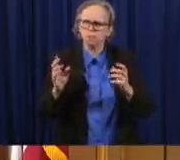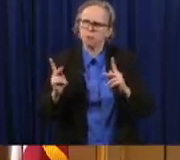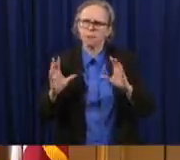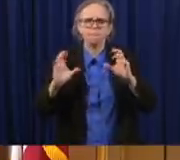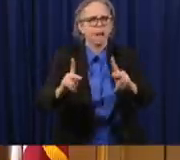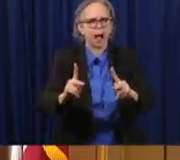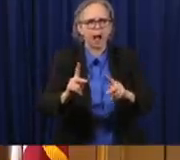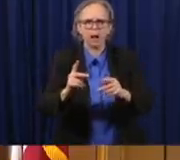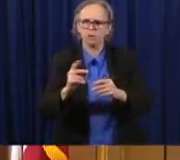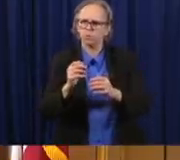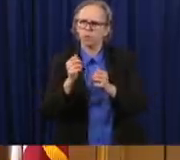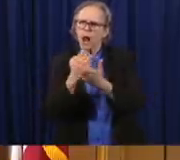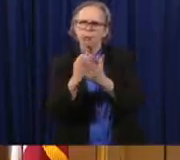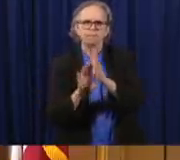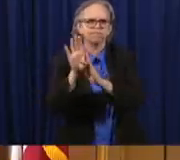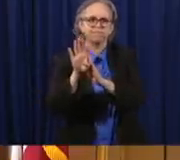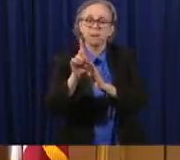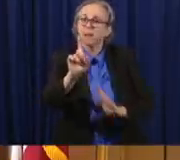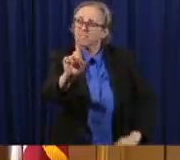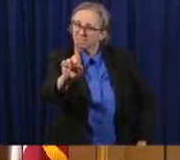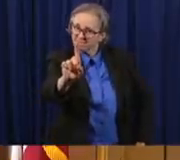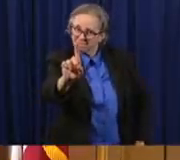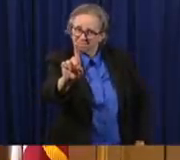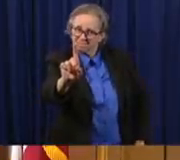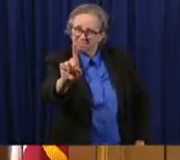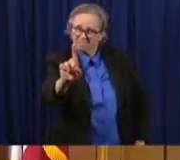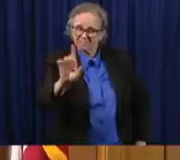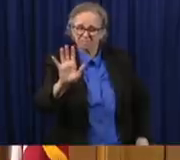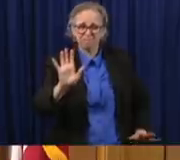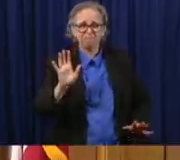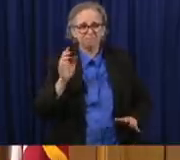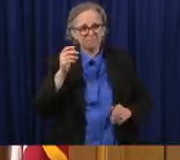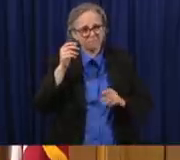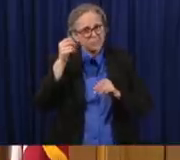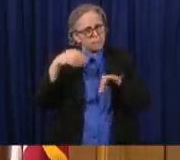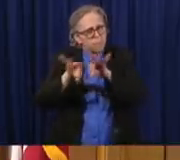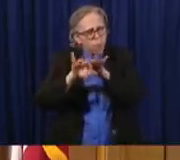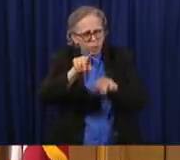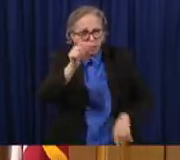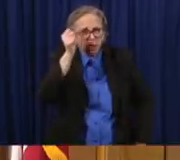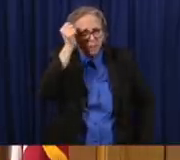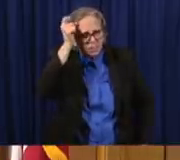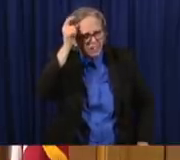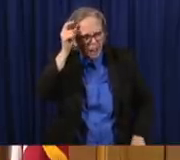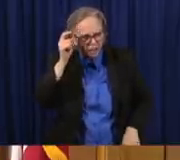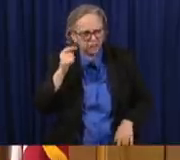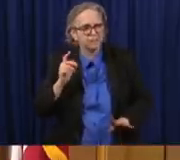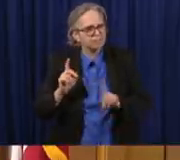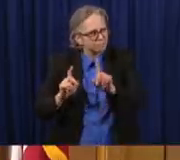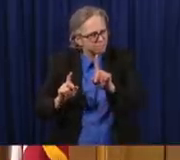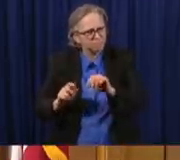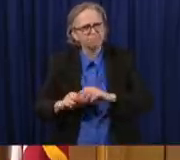But I want to mention something else of why it's important for us to start back.